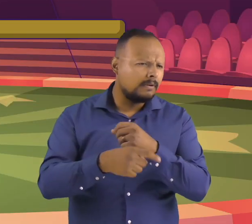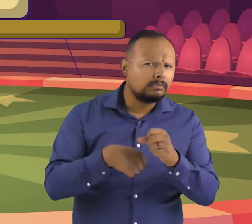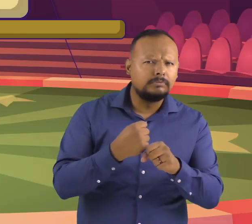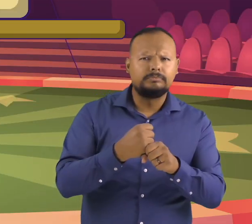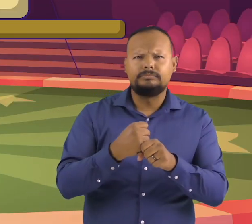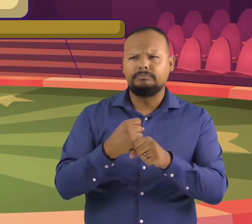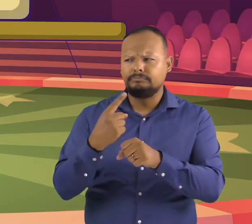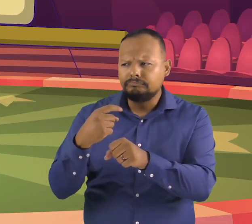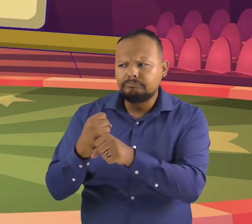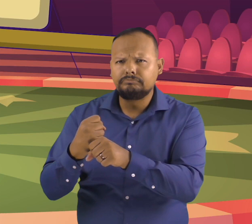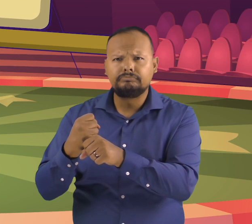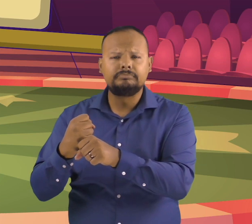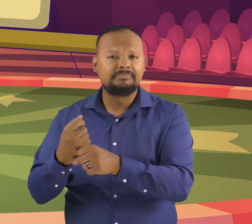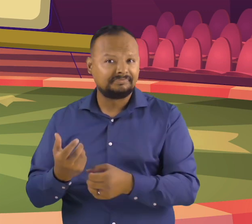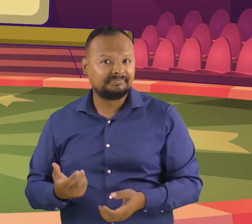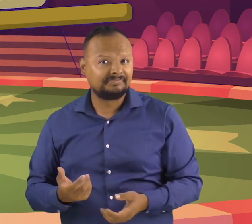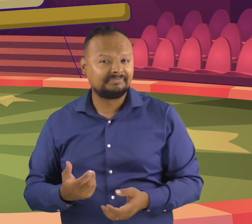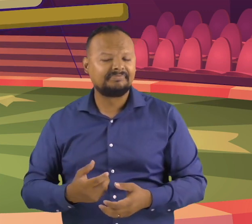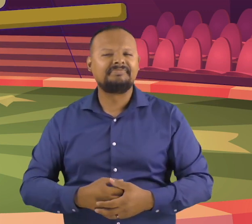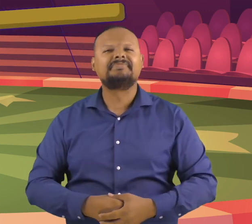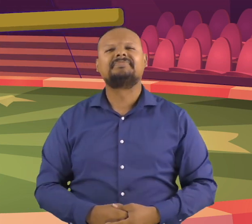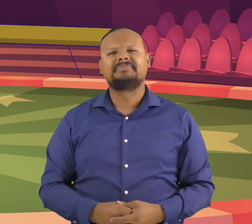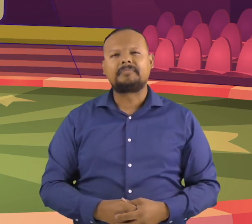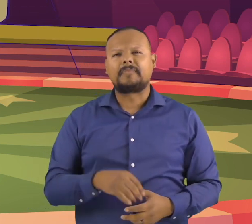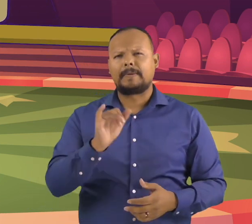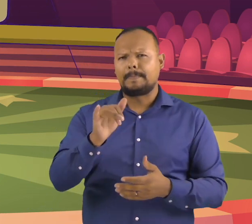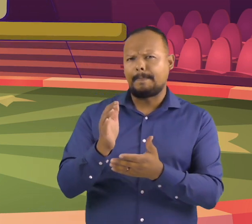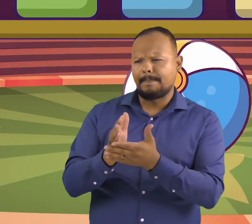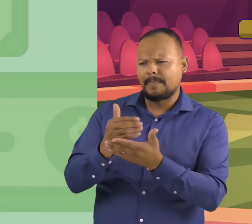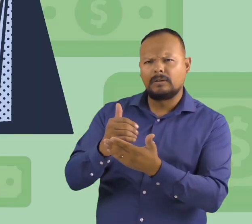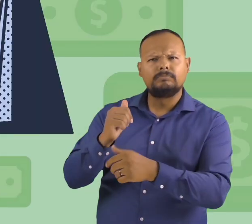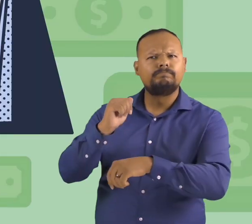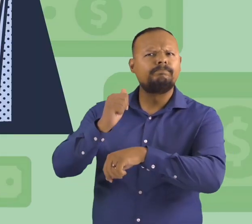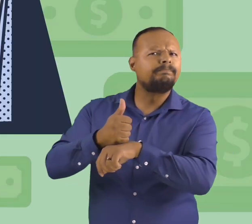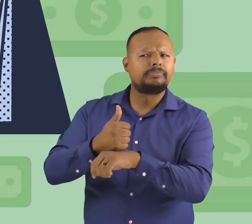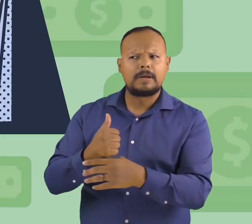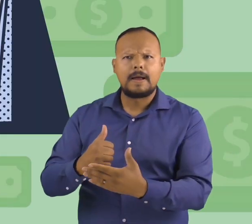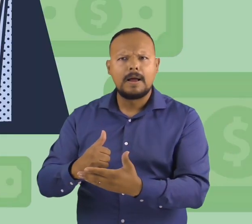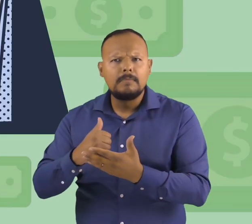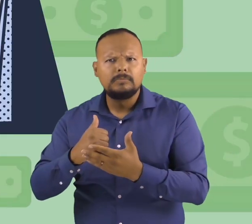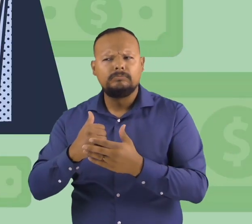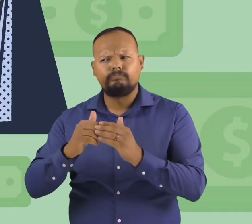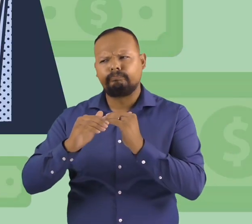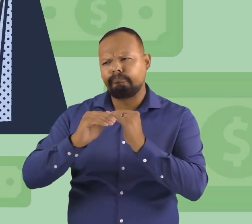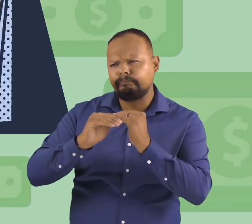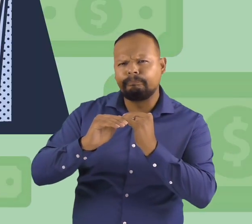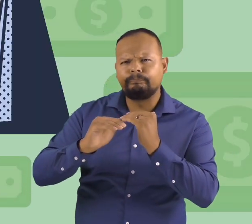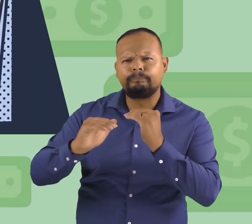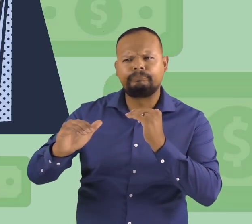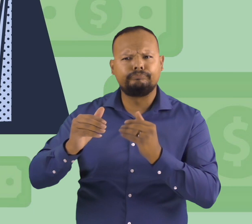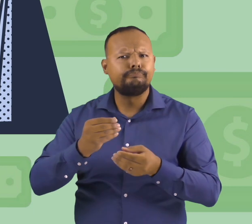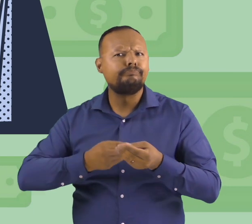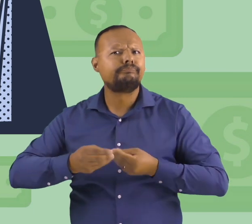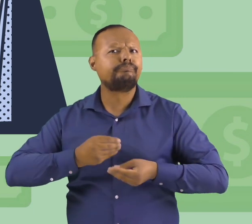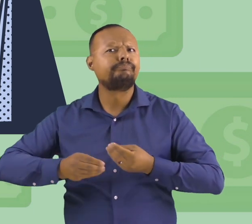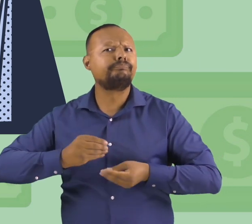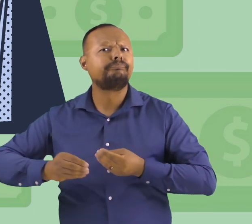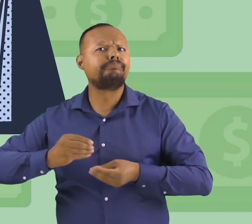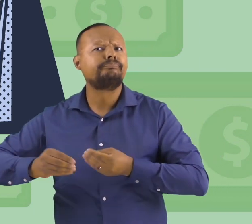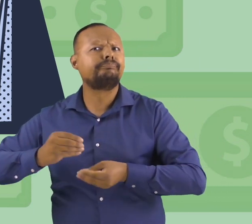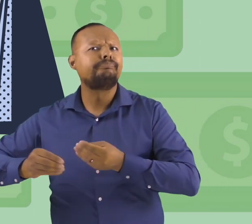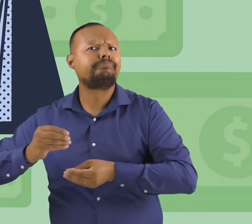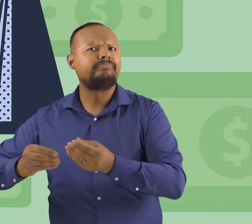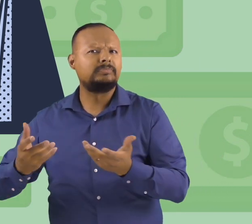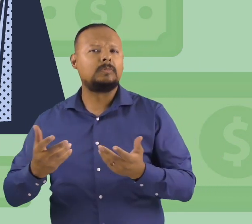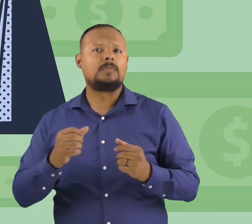Making a budget helps create financial stability because it lets you track how much you spend